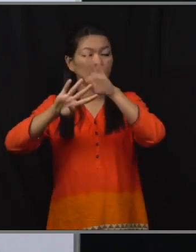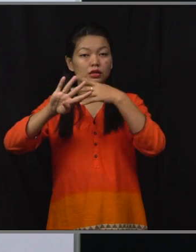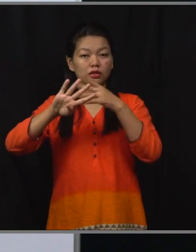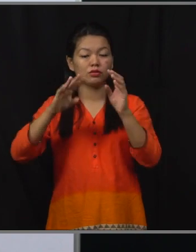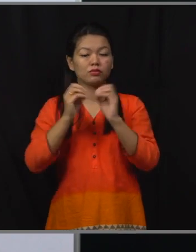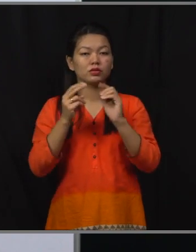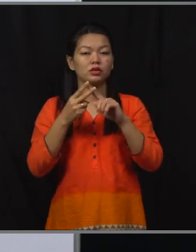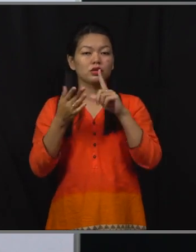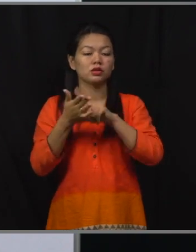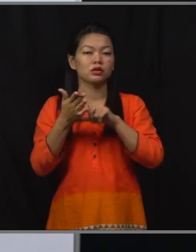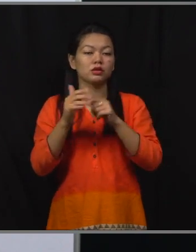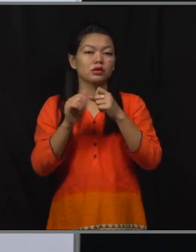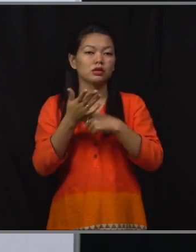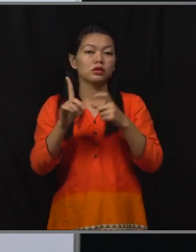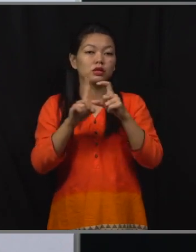worth